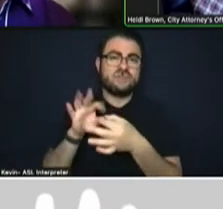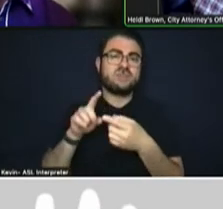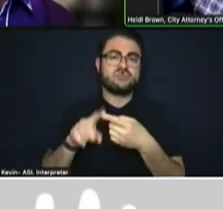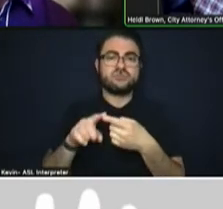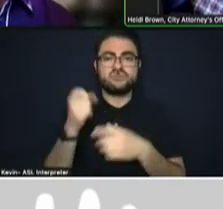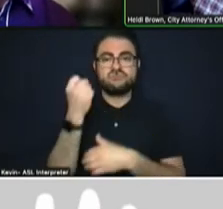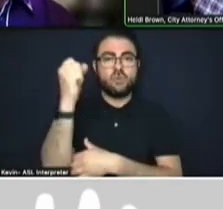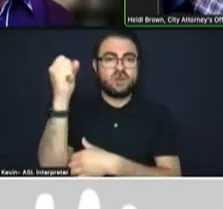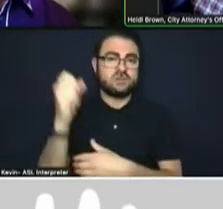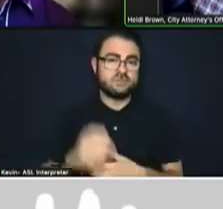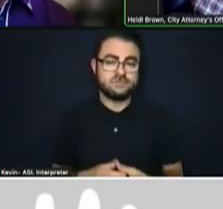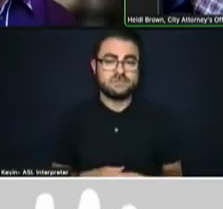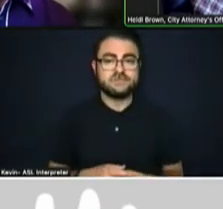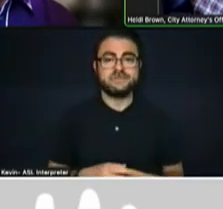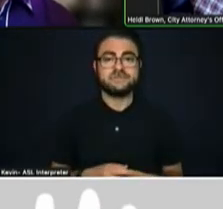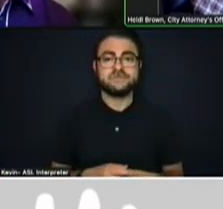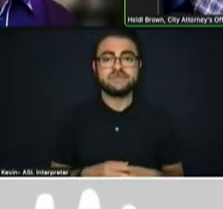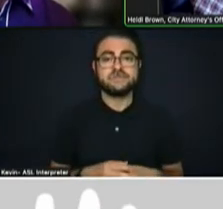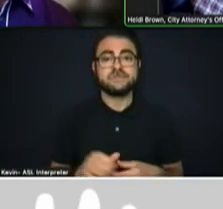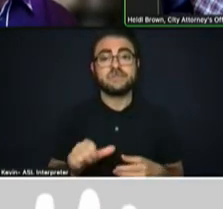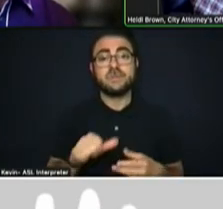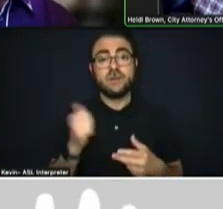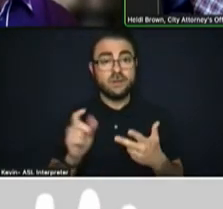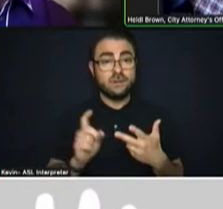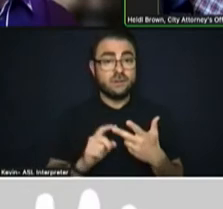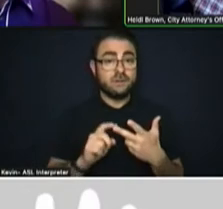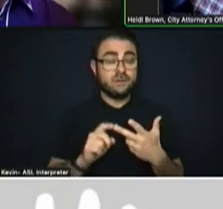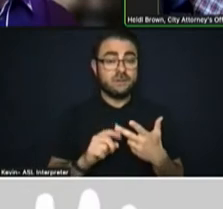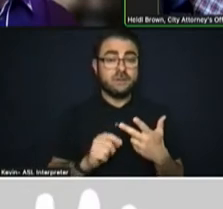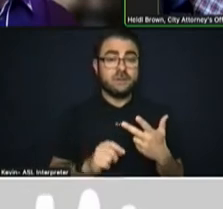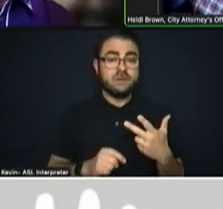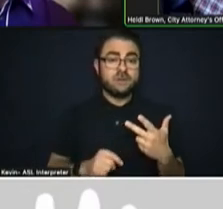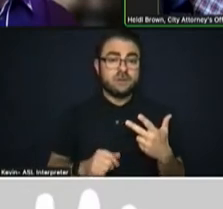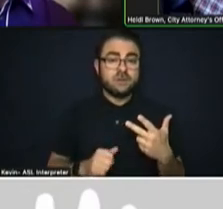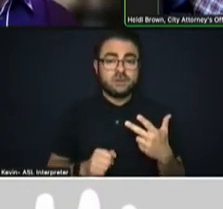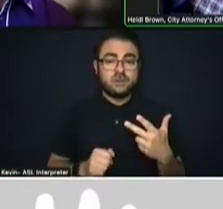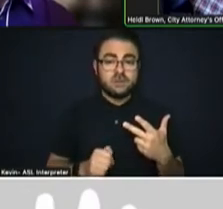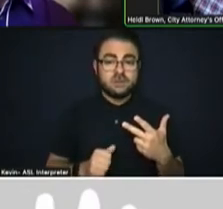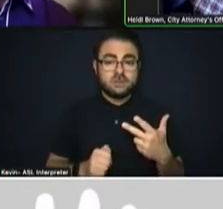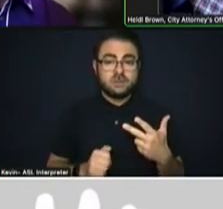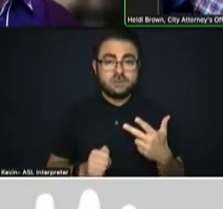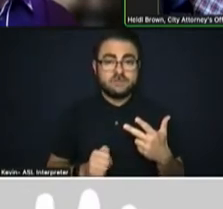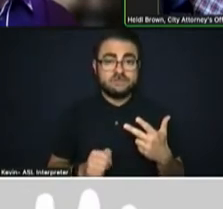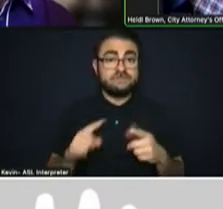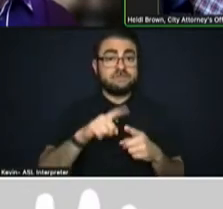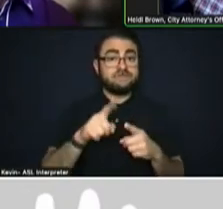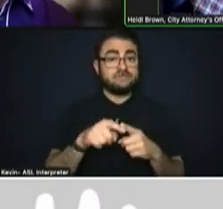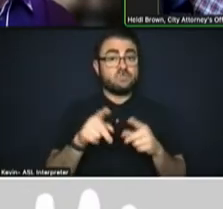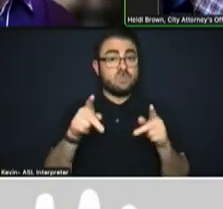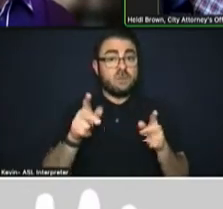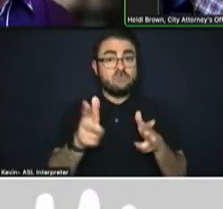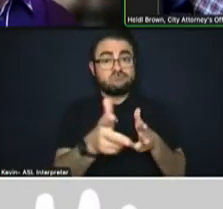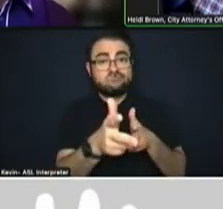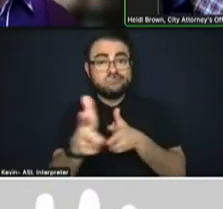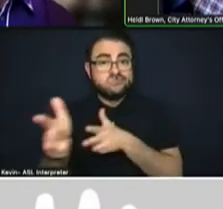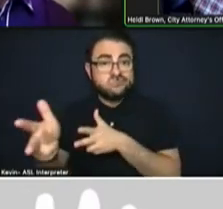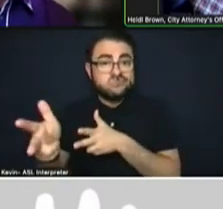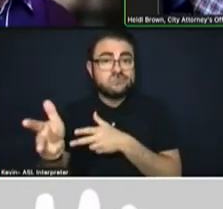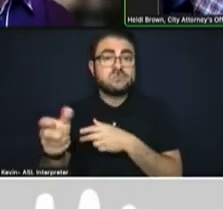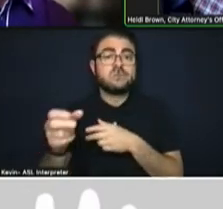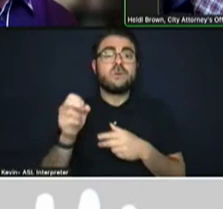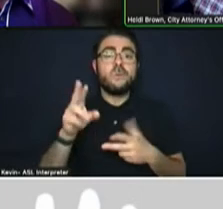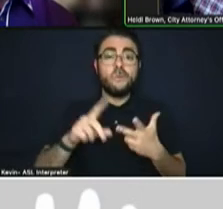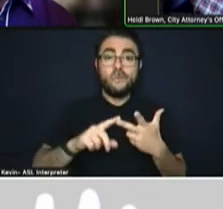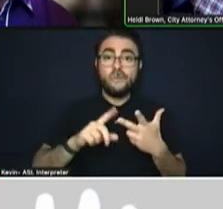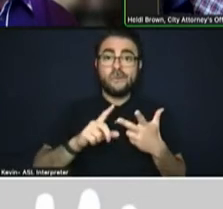protests. The next instance is when when they're pulling someone over, either in their car or if they're